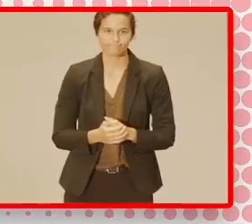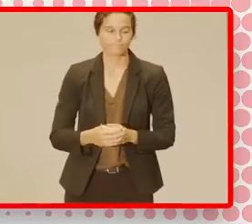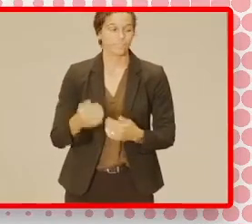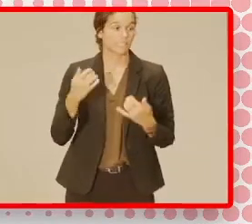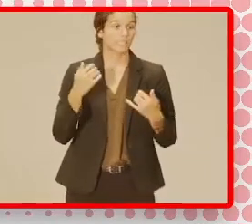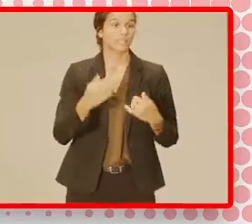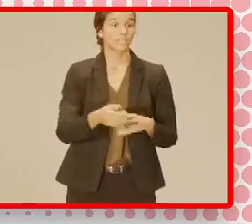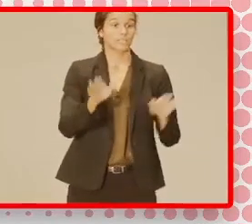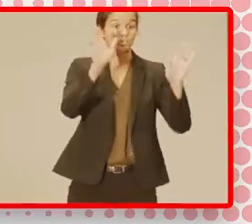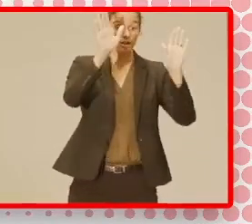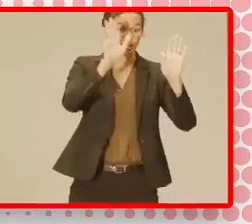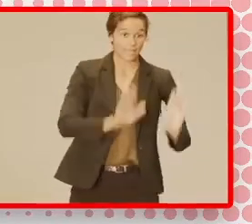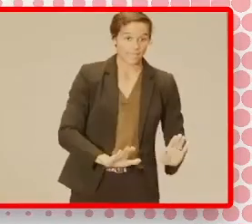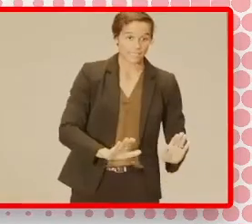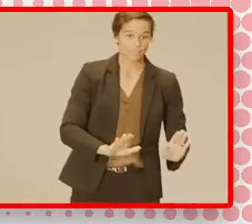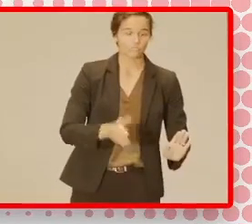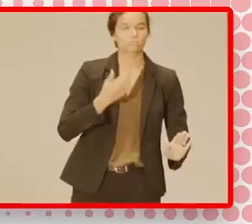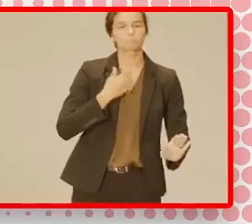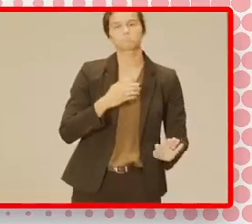30 minutes and we talk.